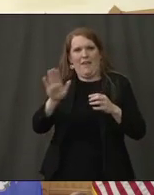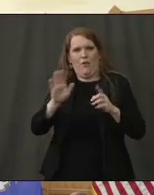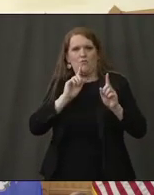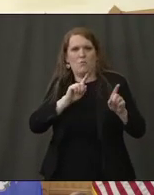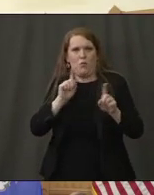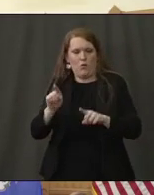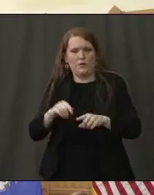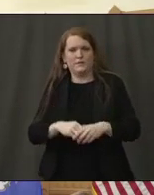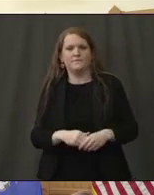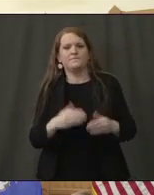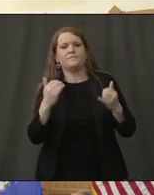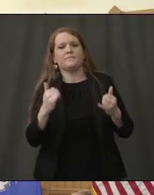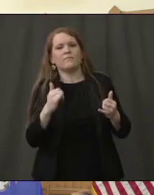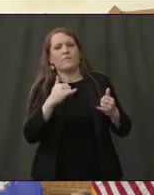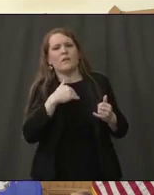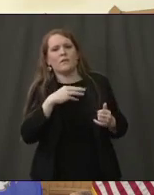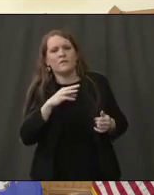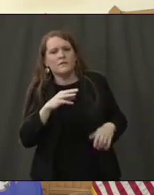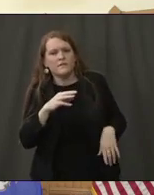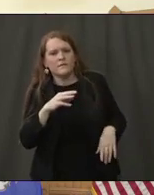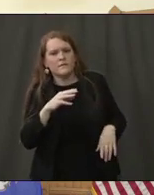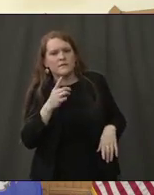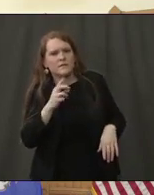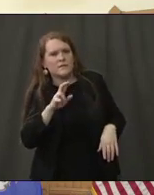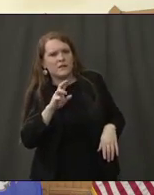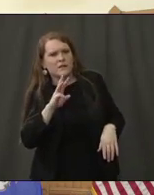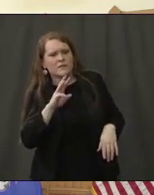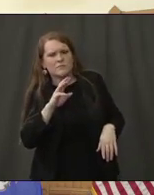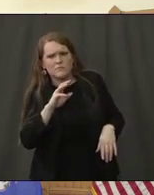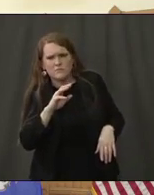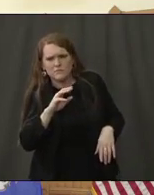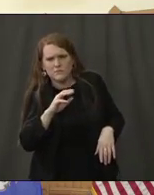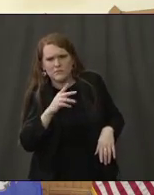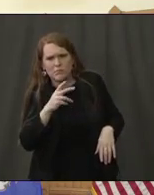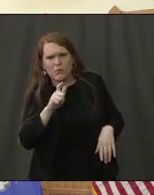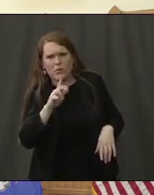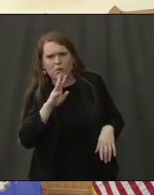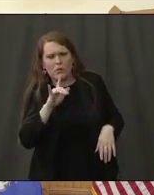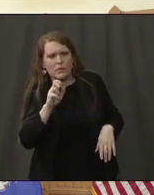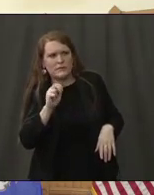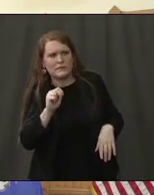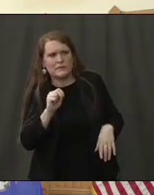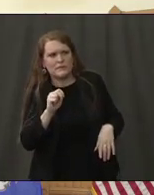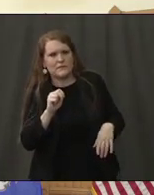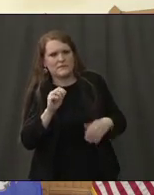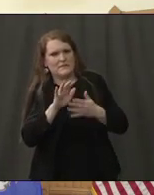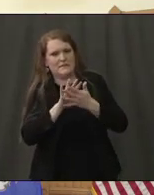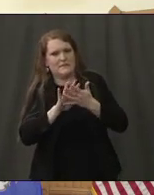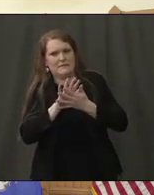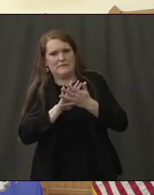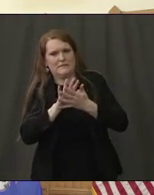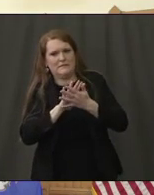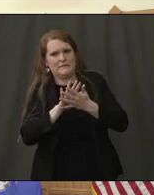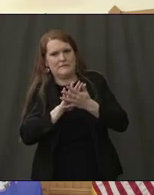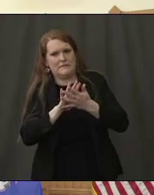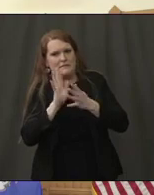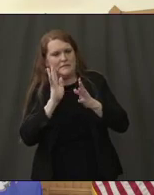Good afternoon, Governor. I was wondering, maybe this is for Commissioner Cook. You've had a couple of correctional emergency response teams going